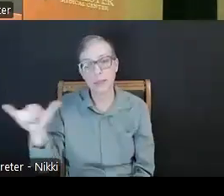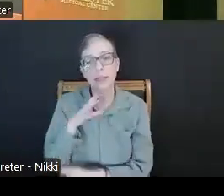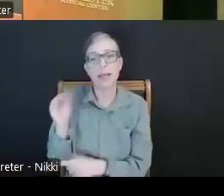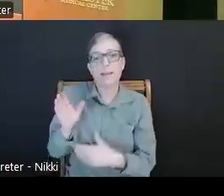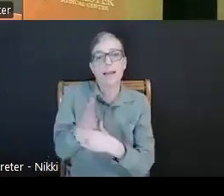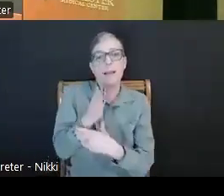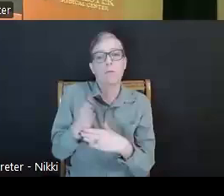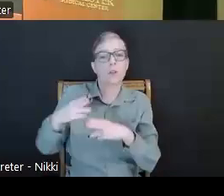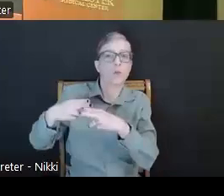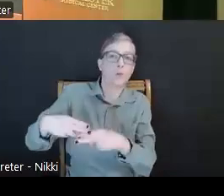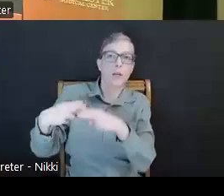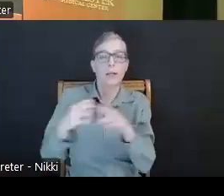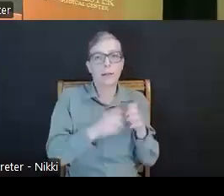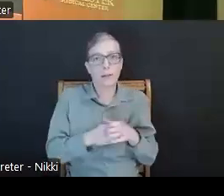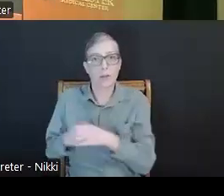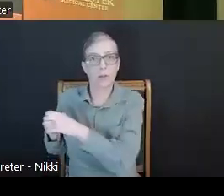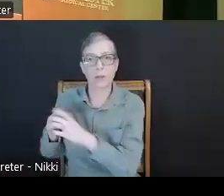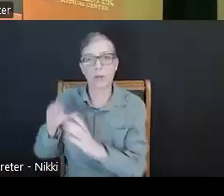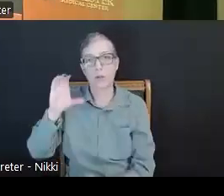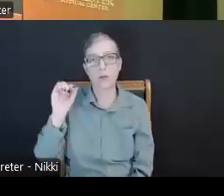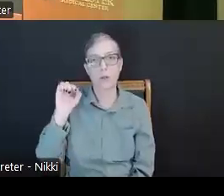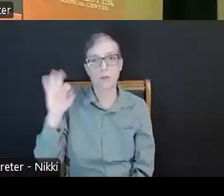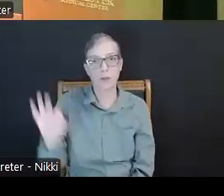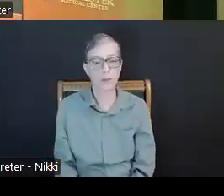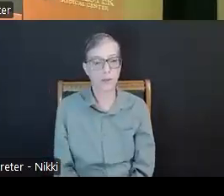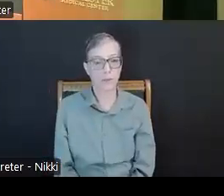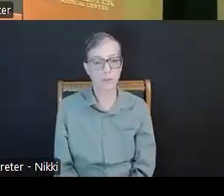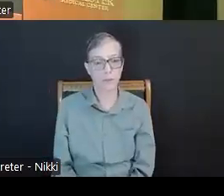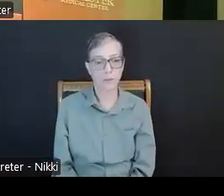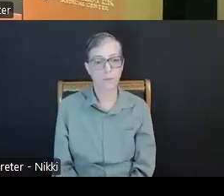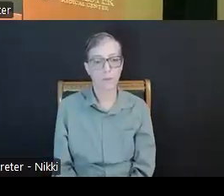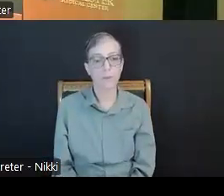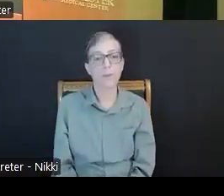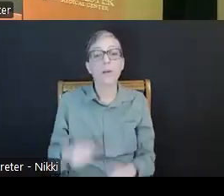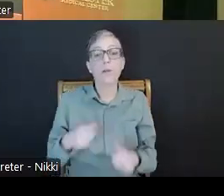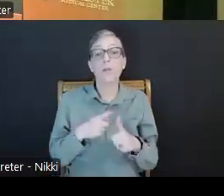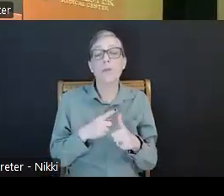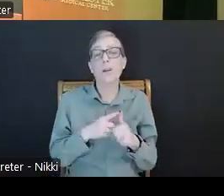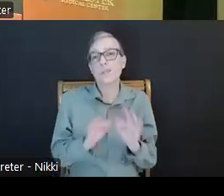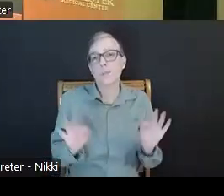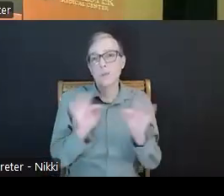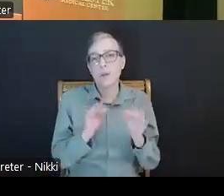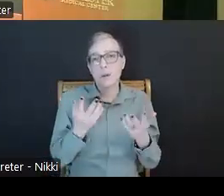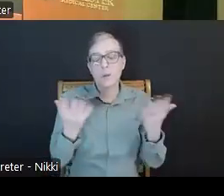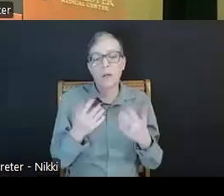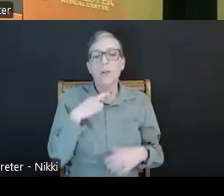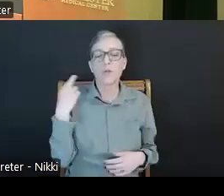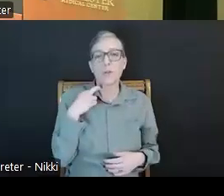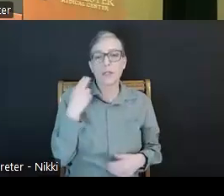properties. A key part of this research is risk adjustment, because the outcome we're going for is mortality, which is quite